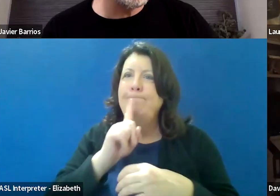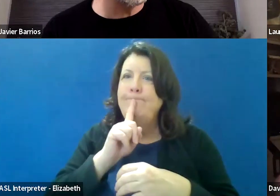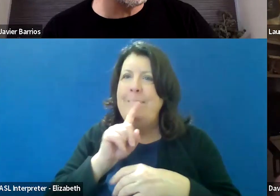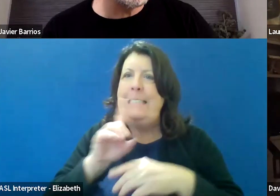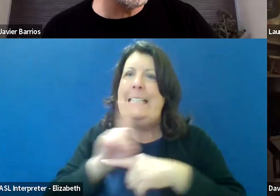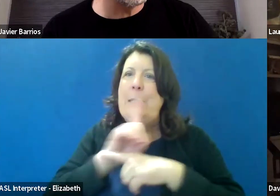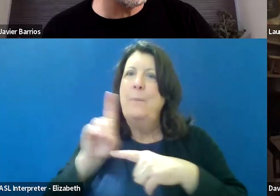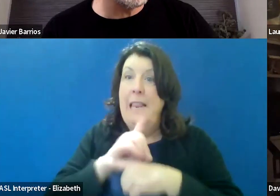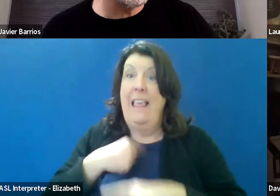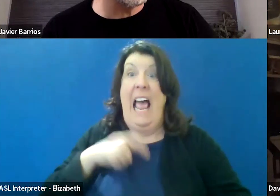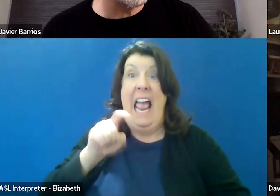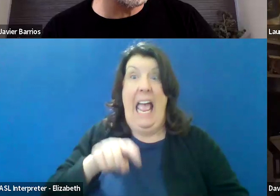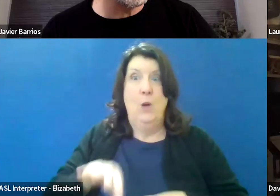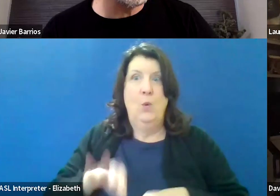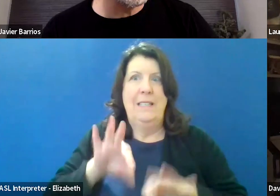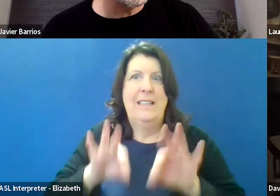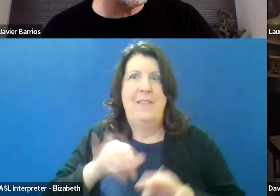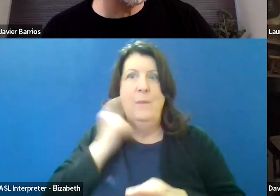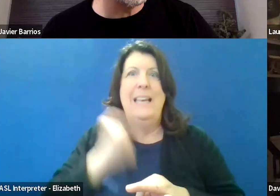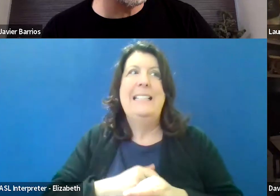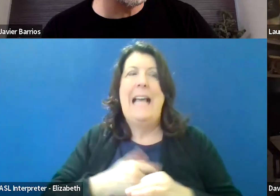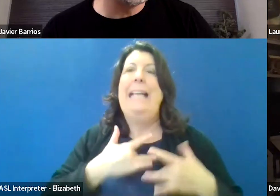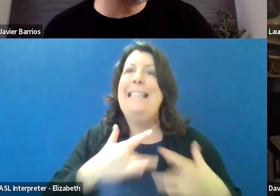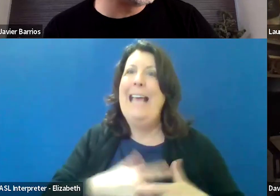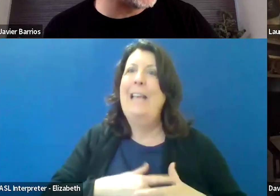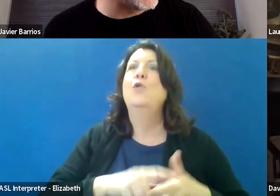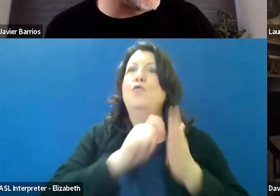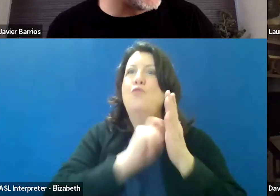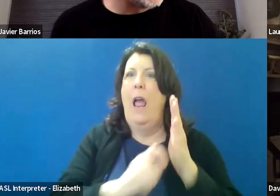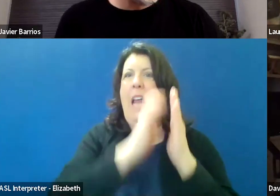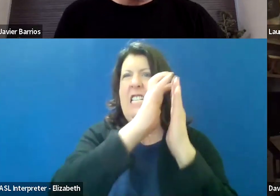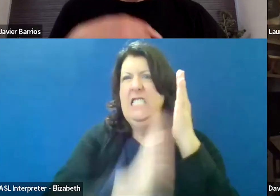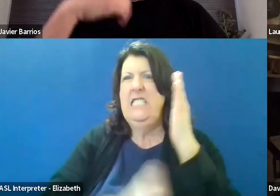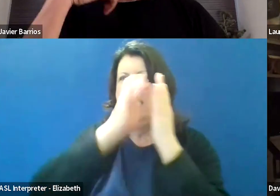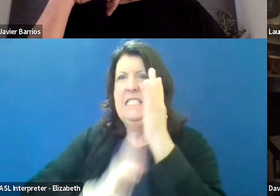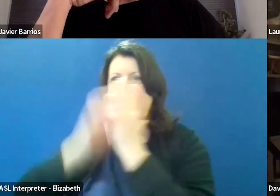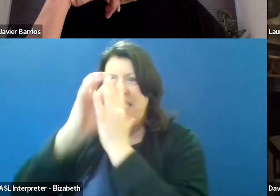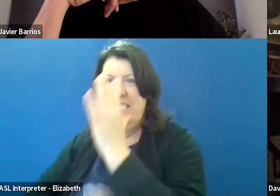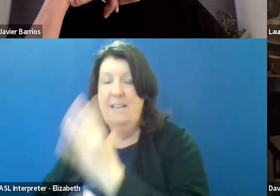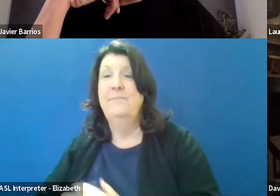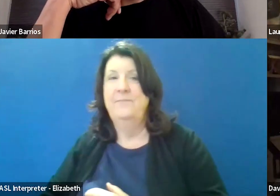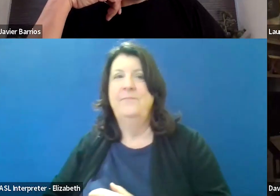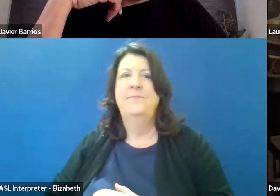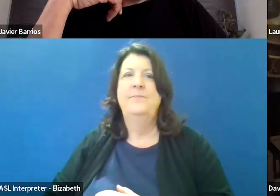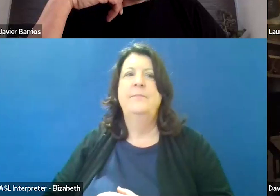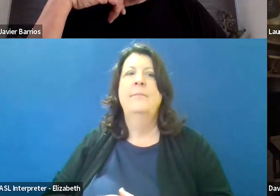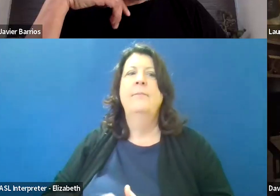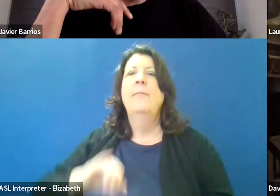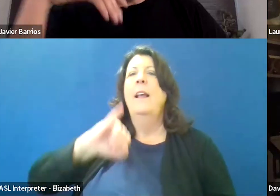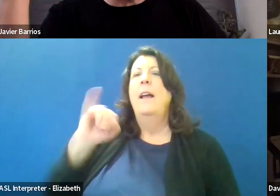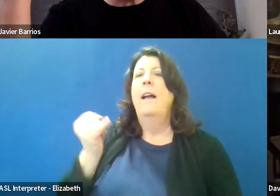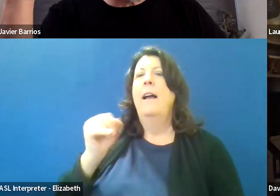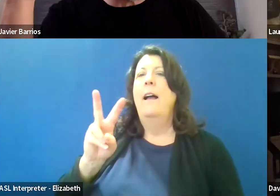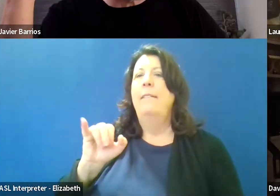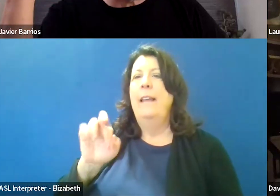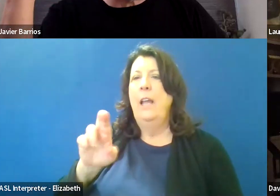writer, as a Yeah, verbose writer, I had to discover that. yeah, for sure. Right. Um, for